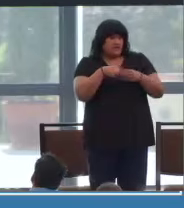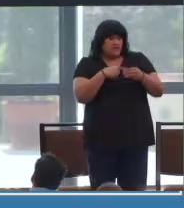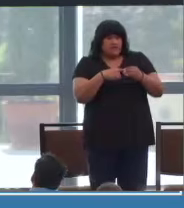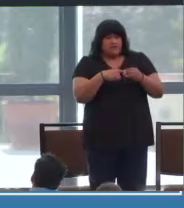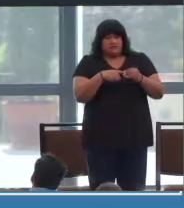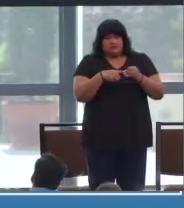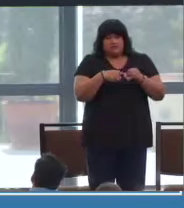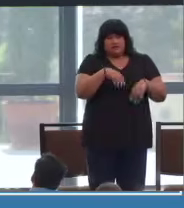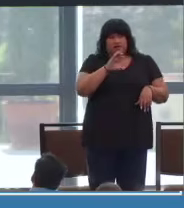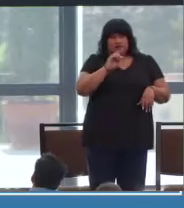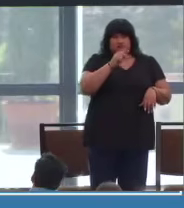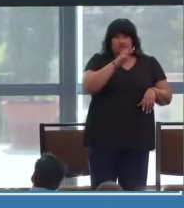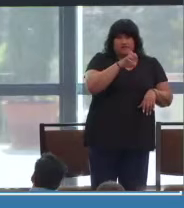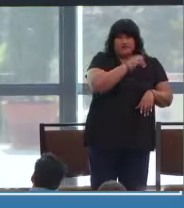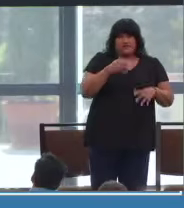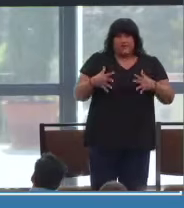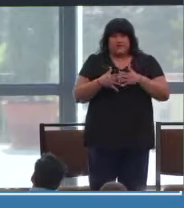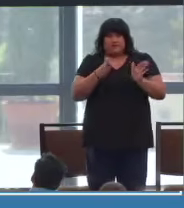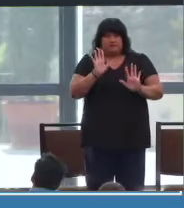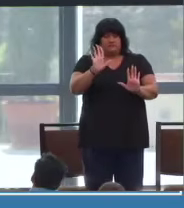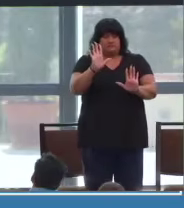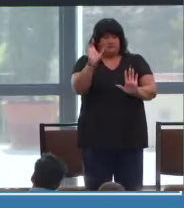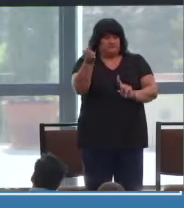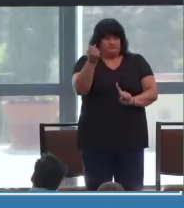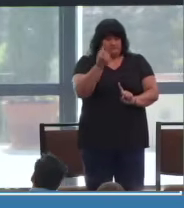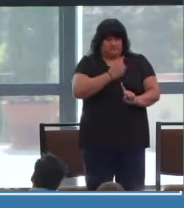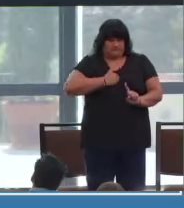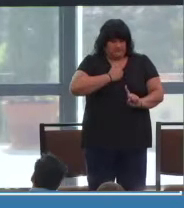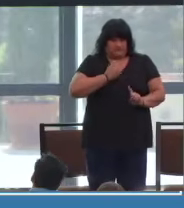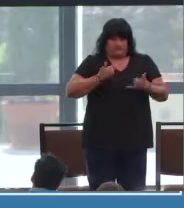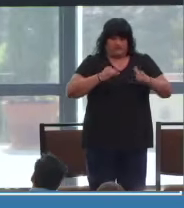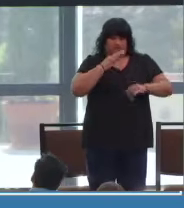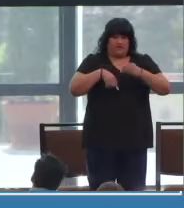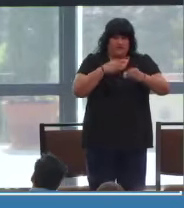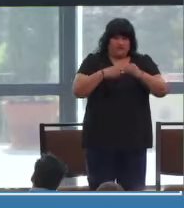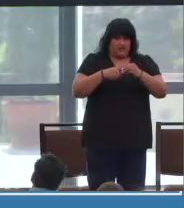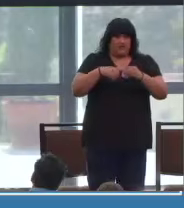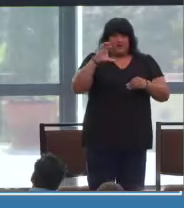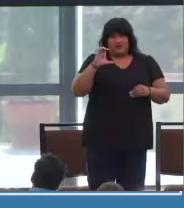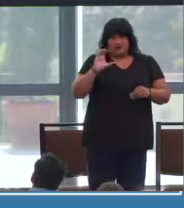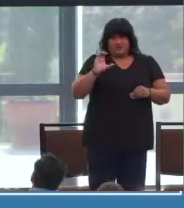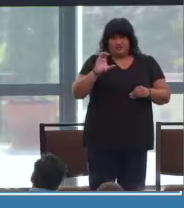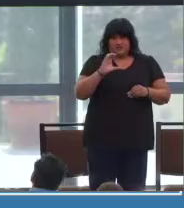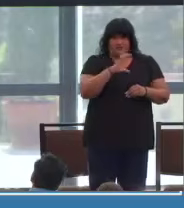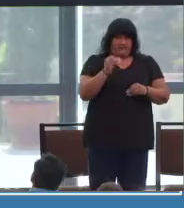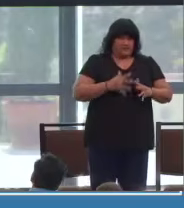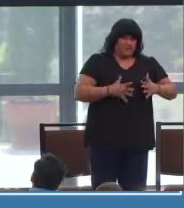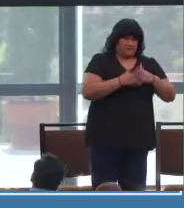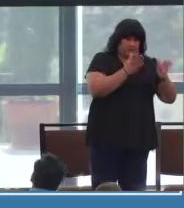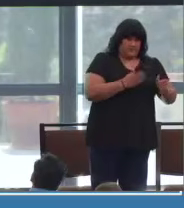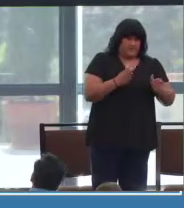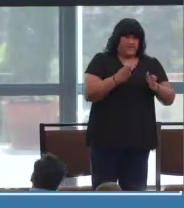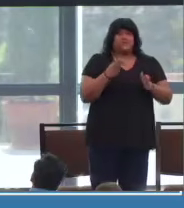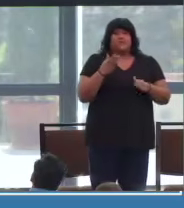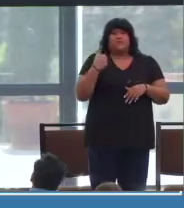contraception and pregnancy planning. I'm sorry. We're still talking about contraception and pregnancy planning. So again, when we think about this,